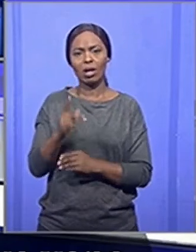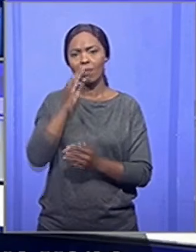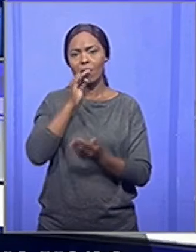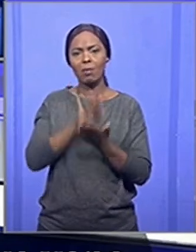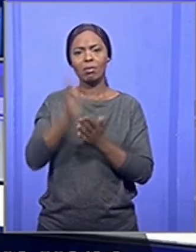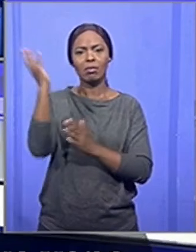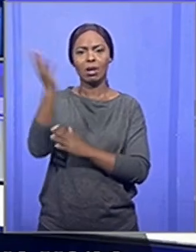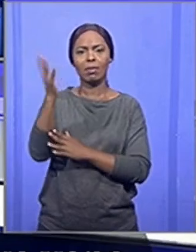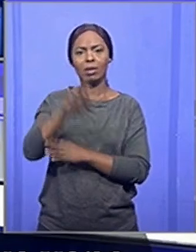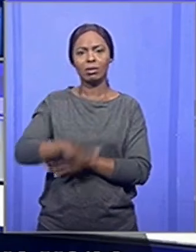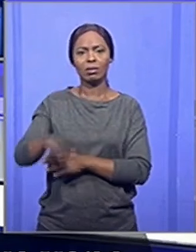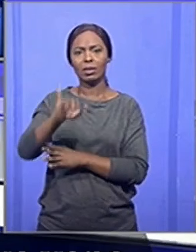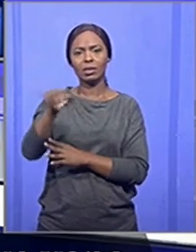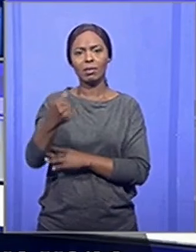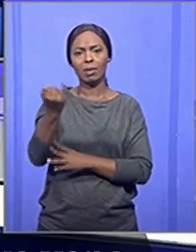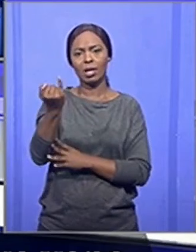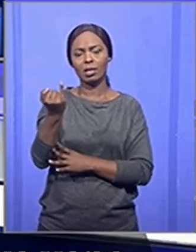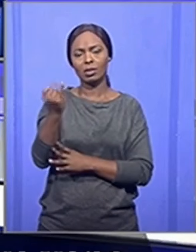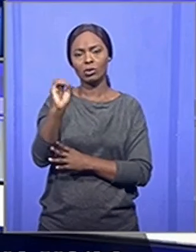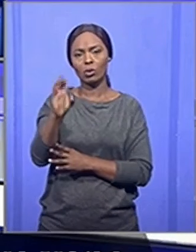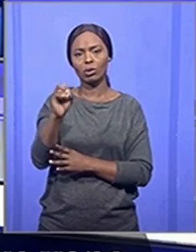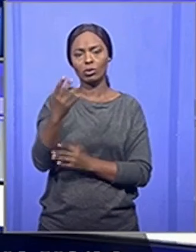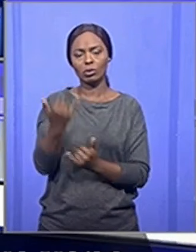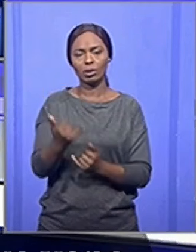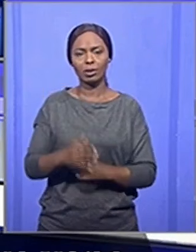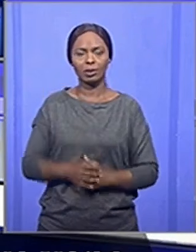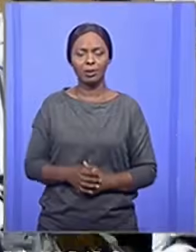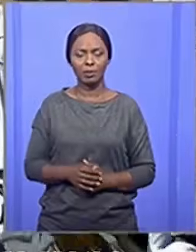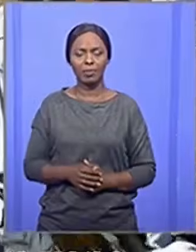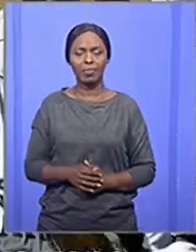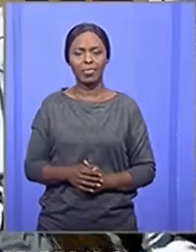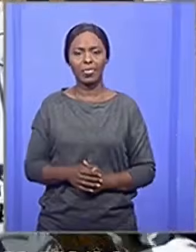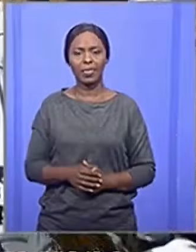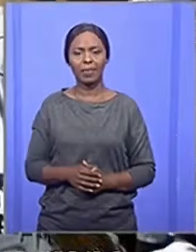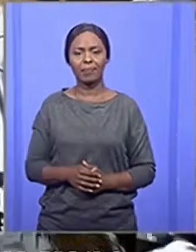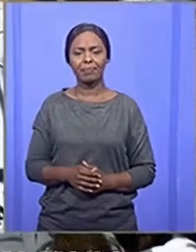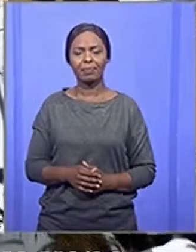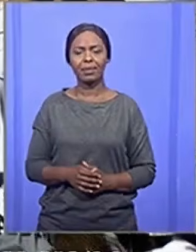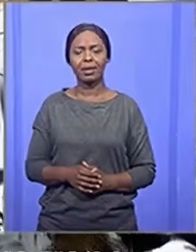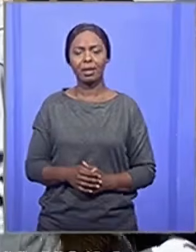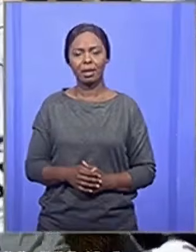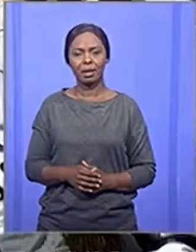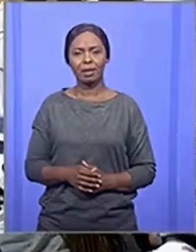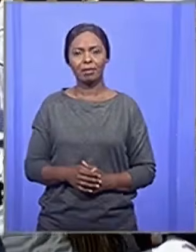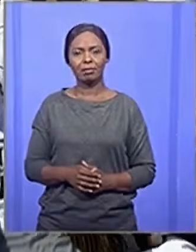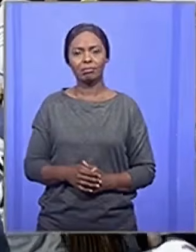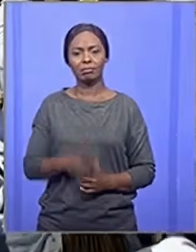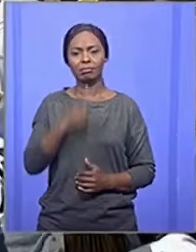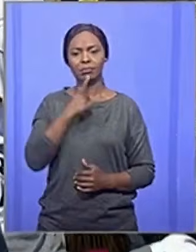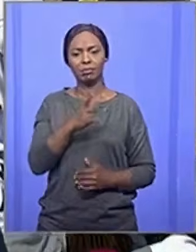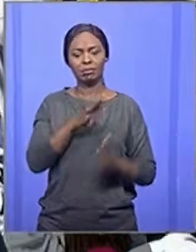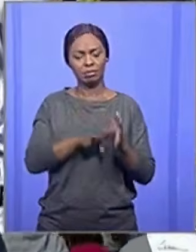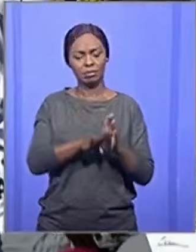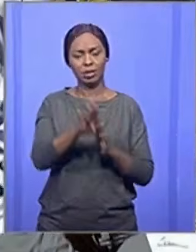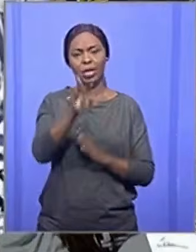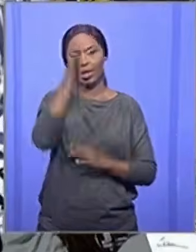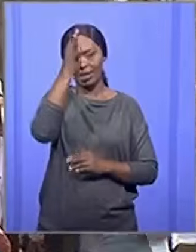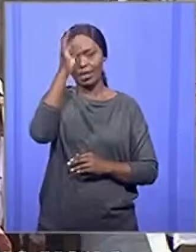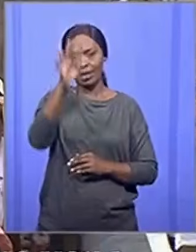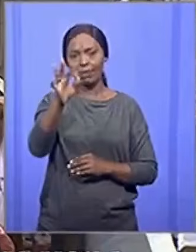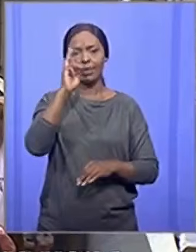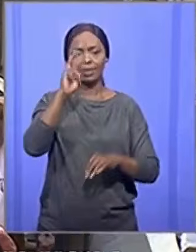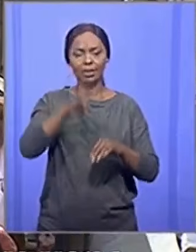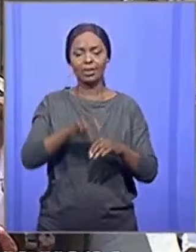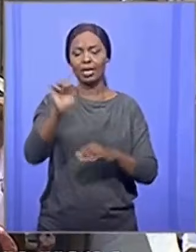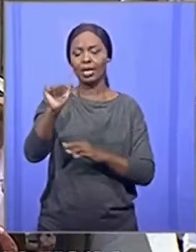ka jeno Jabulani Soweto, Johannesburg. Ka tlasa mokotaba wa ho ntlafatsa mmuso o nang le bokgoni, ATM